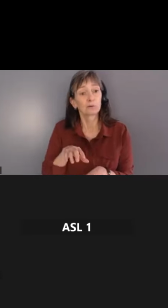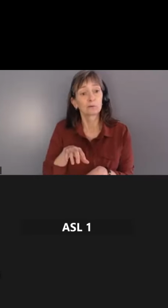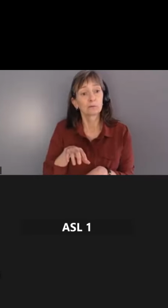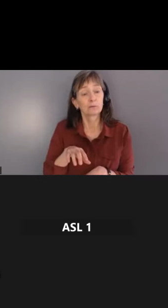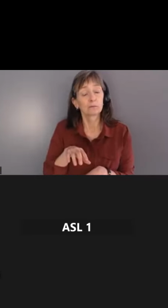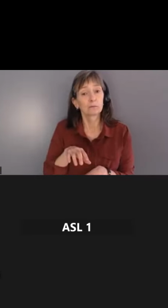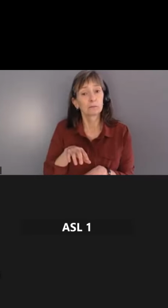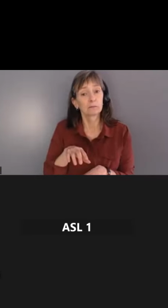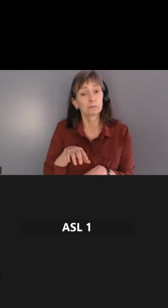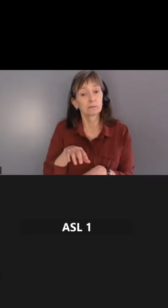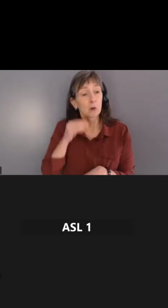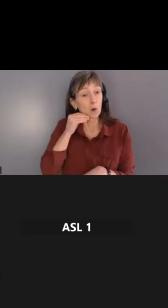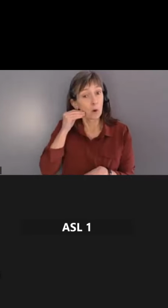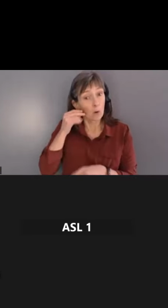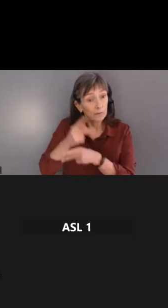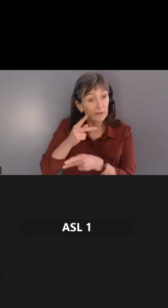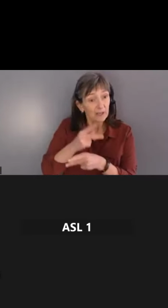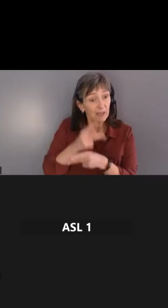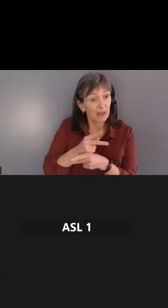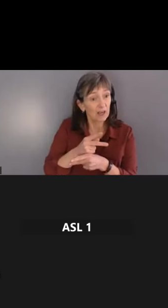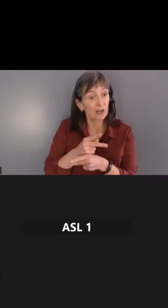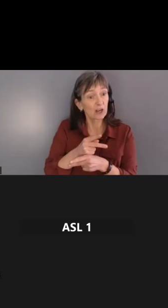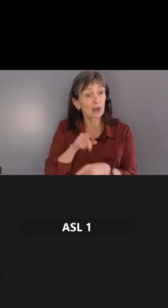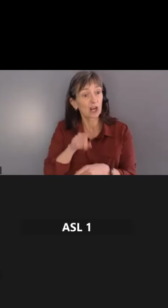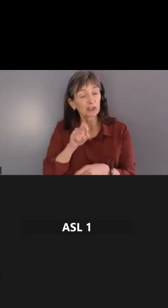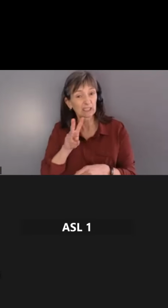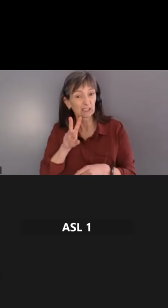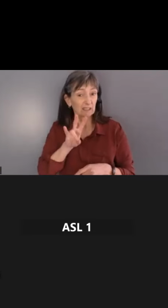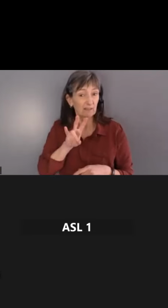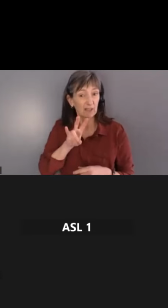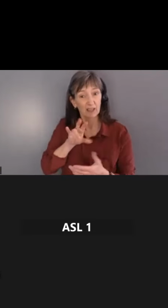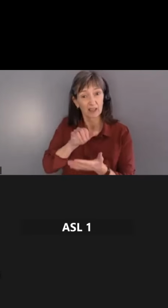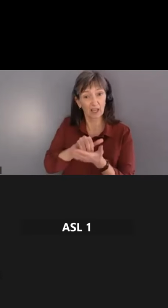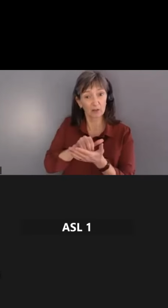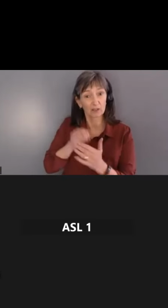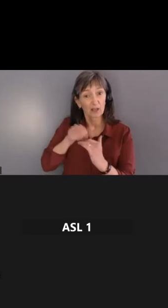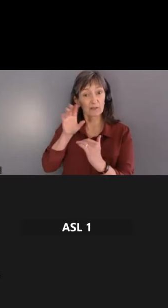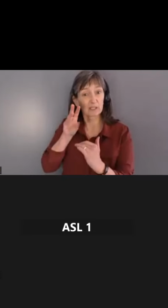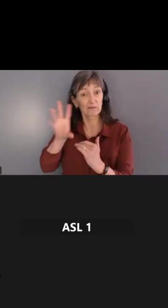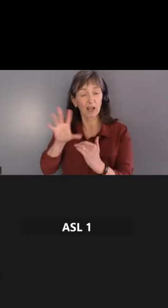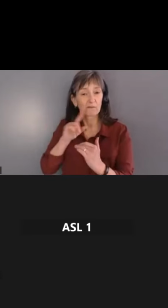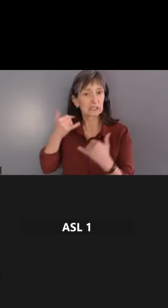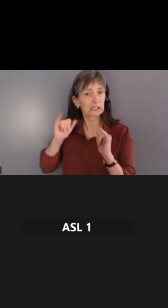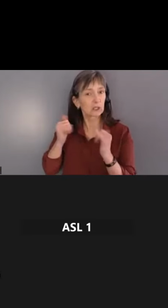needs, with about 167,000 of them being aged 65 years and older.